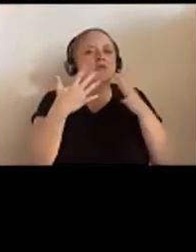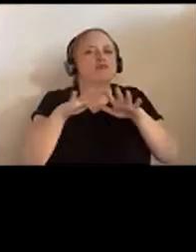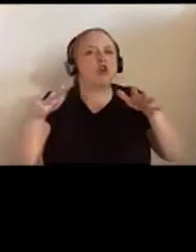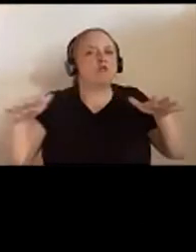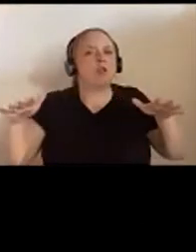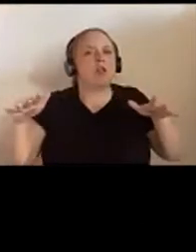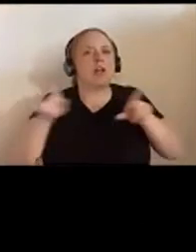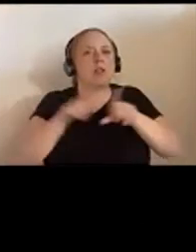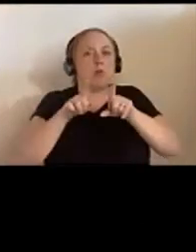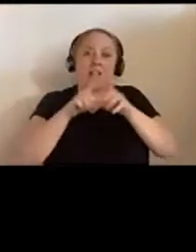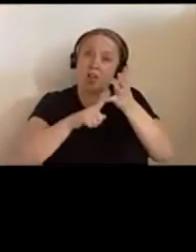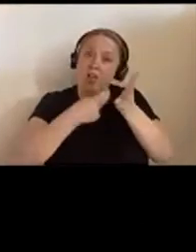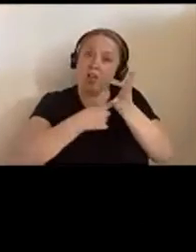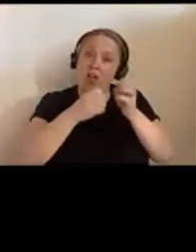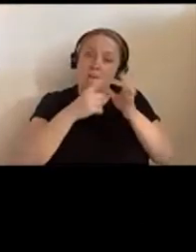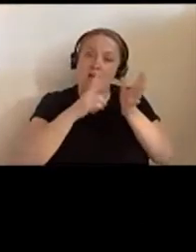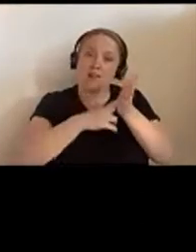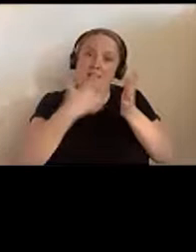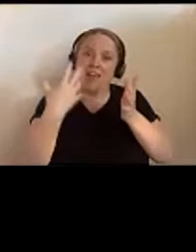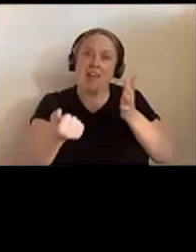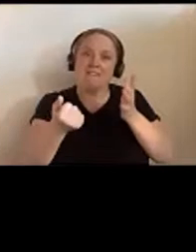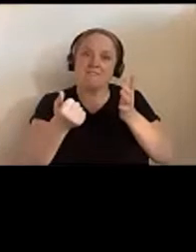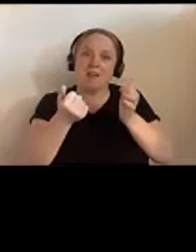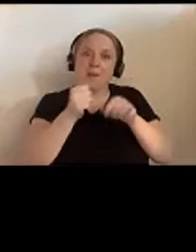hands, and that the present does as well.